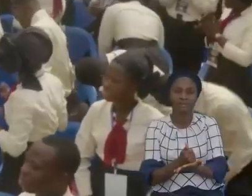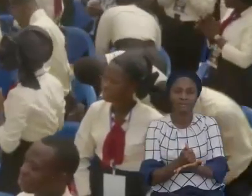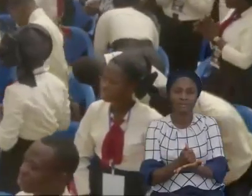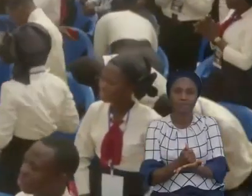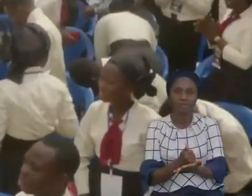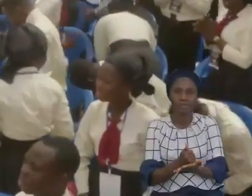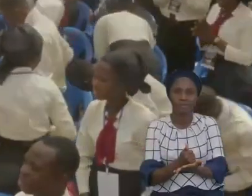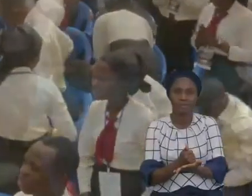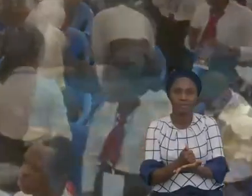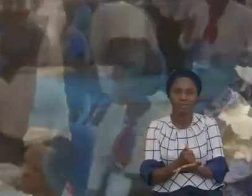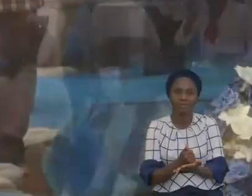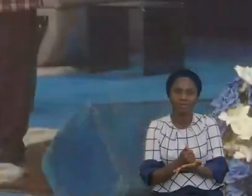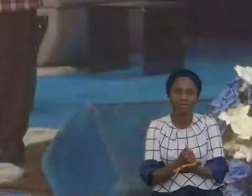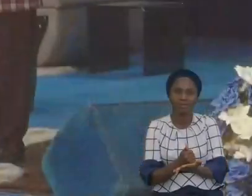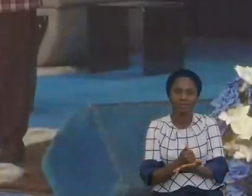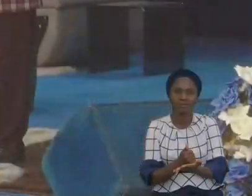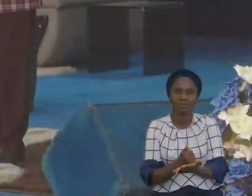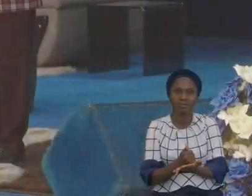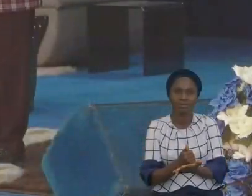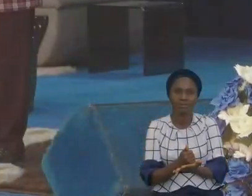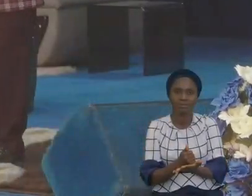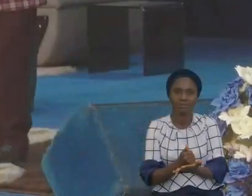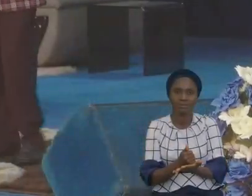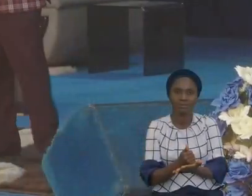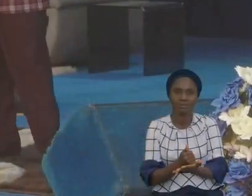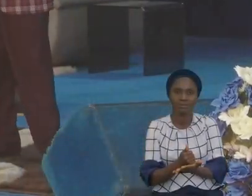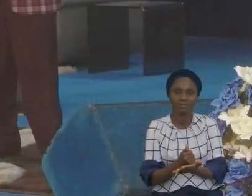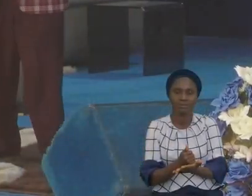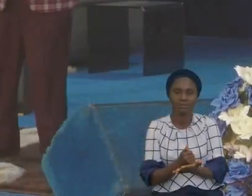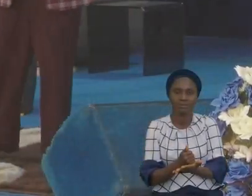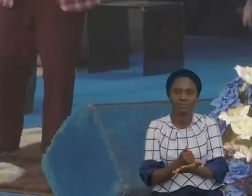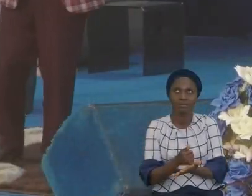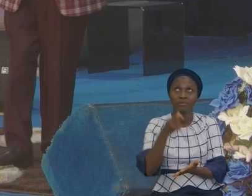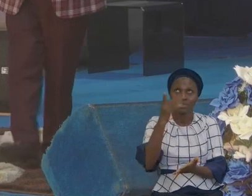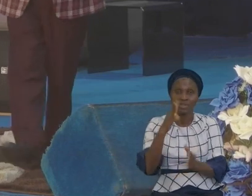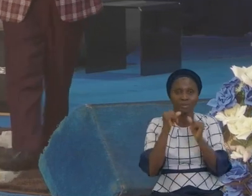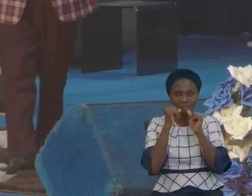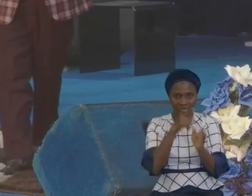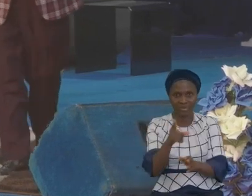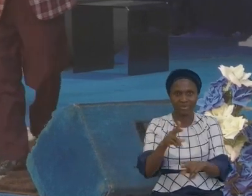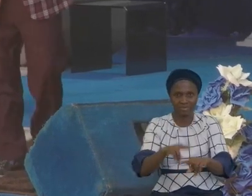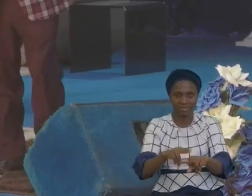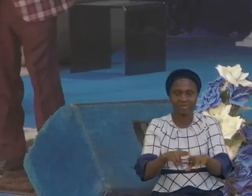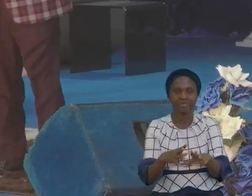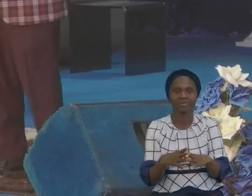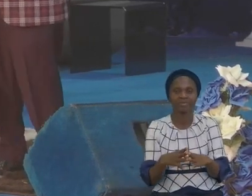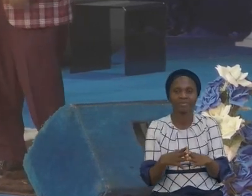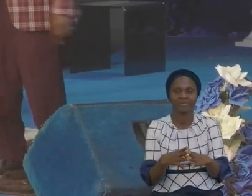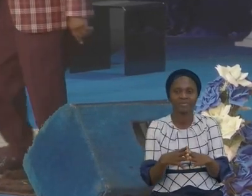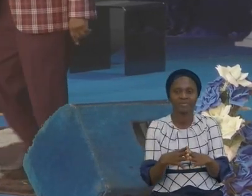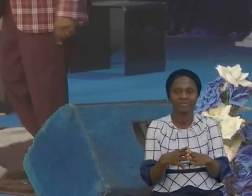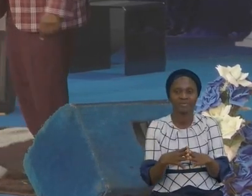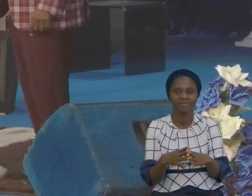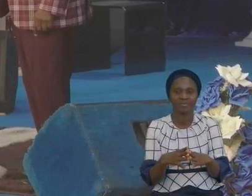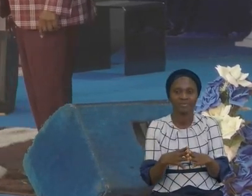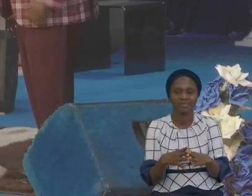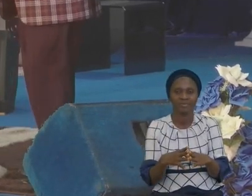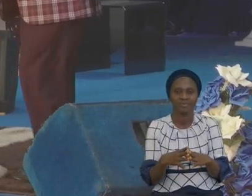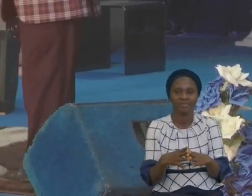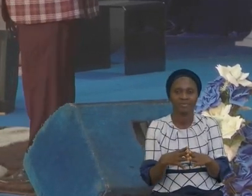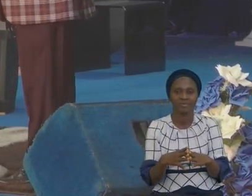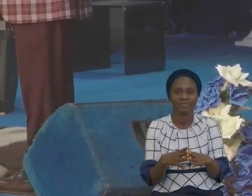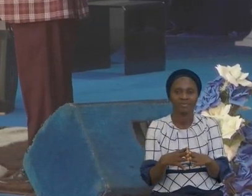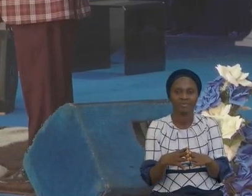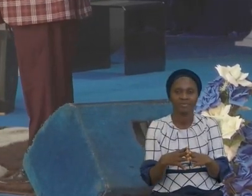God bless you. You can sit down. In the few minutes we have together,